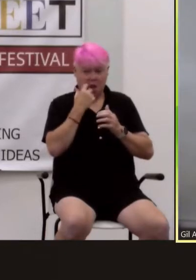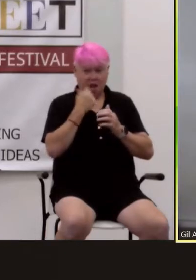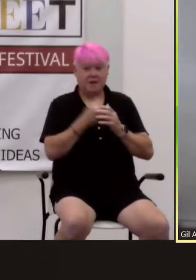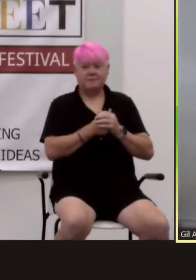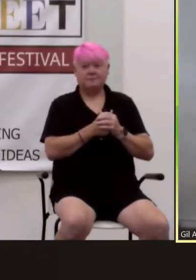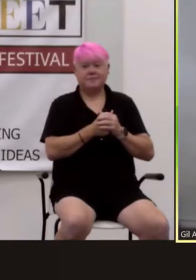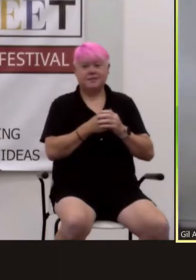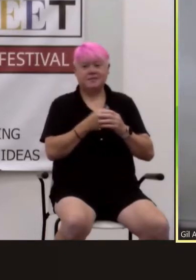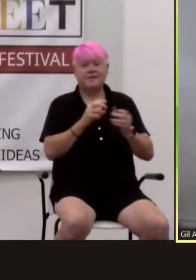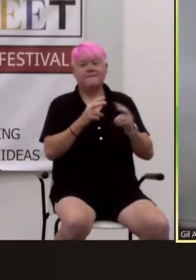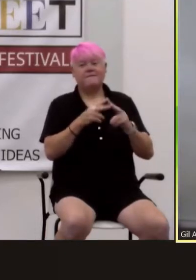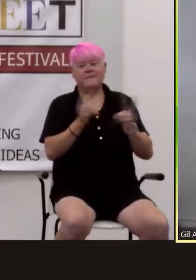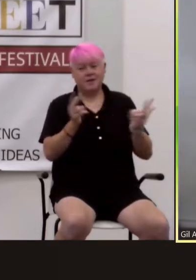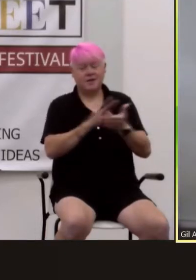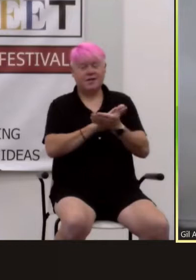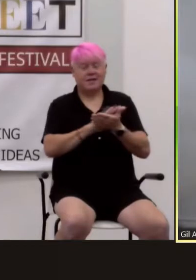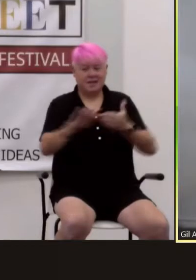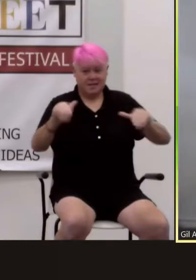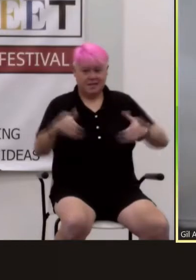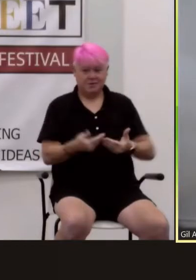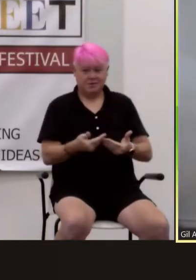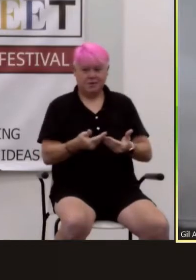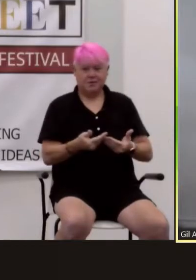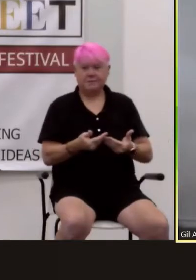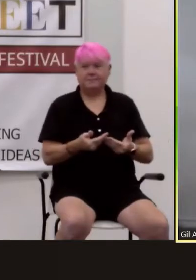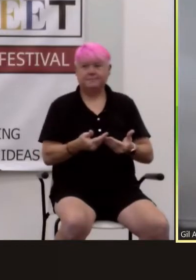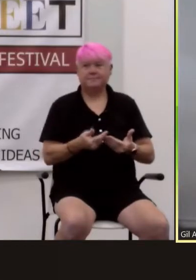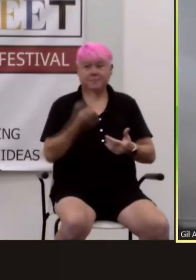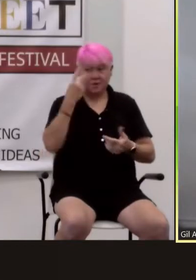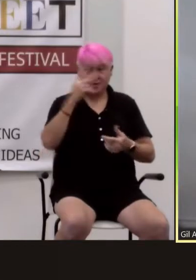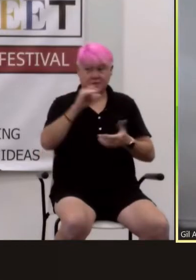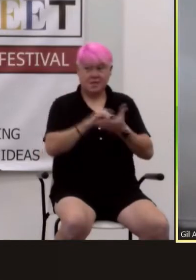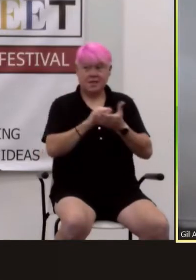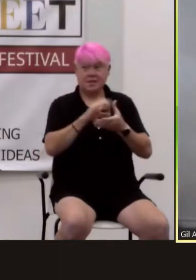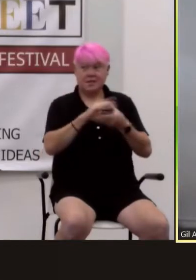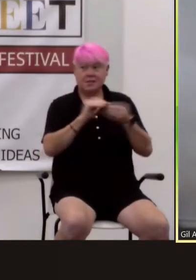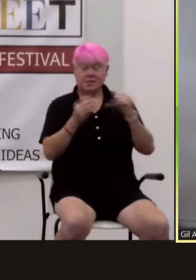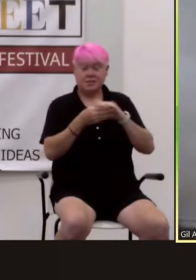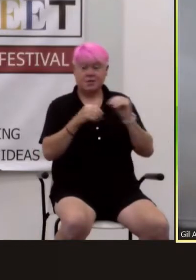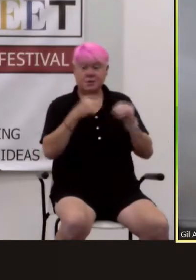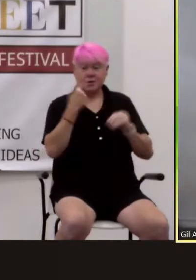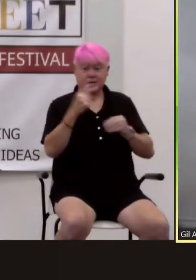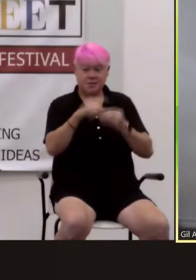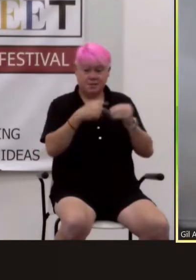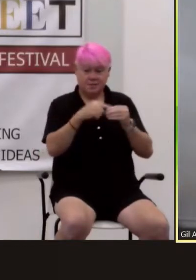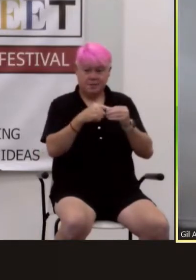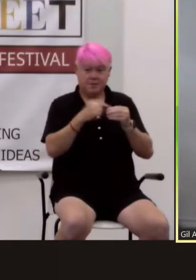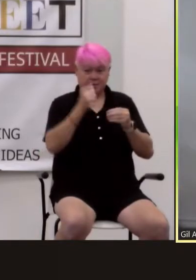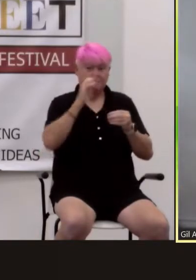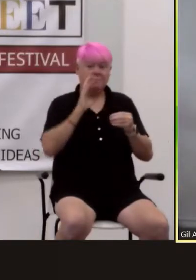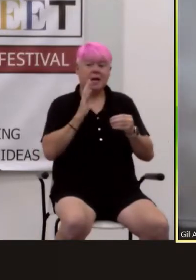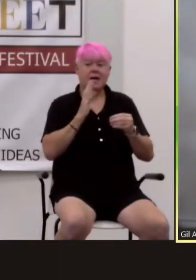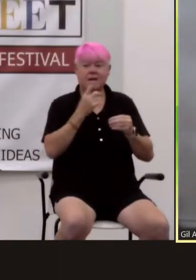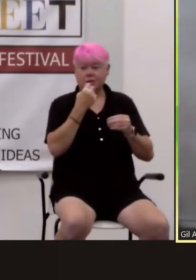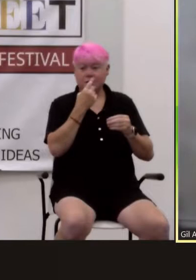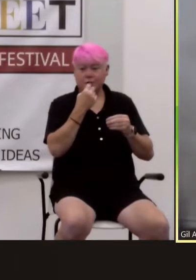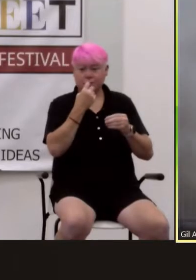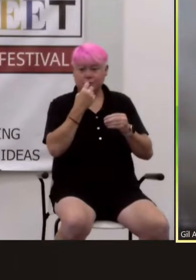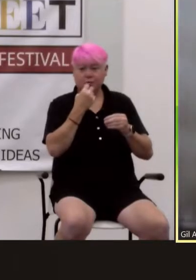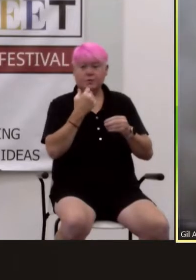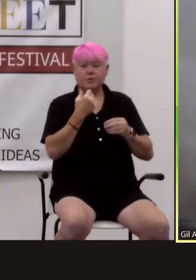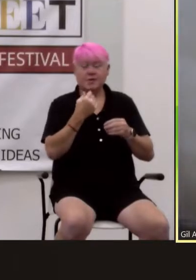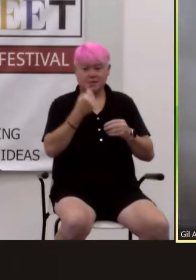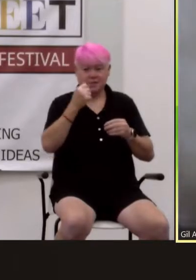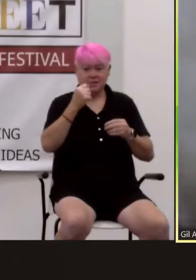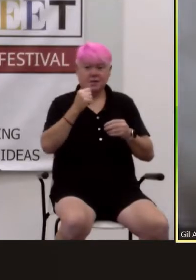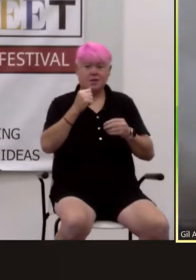a very nice introduction. So you can see that the story is about a man who is widowed and